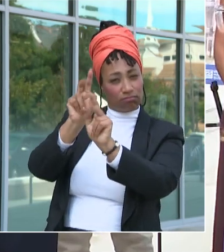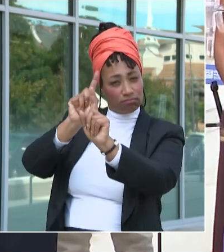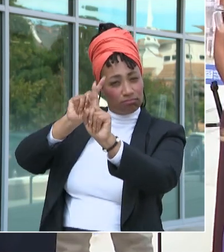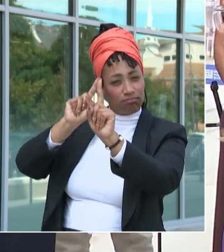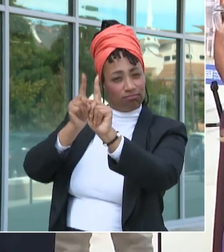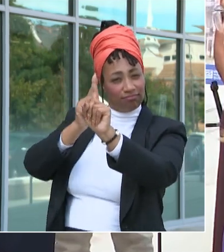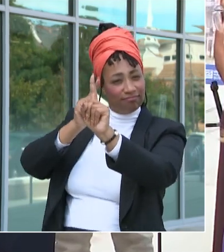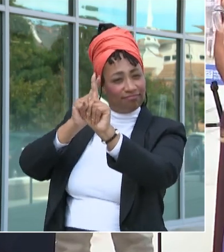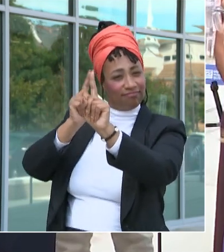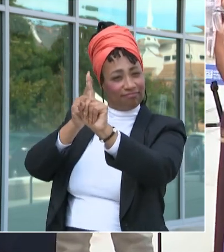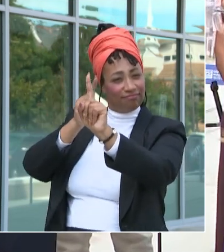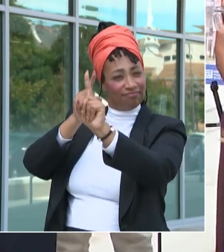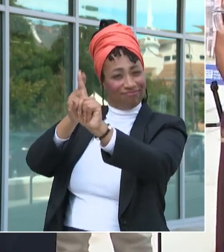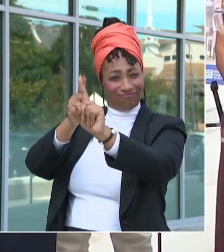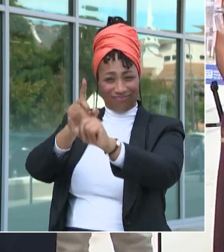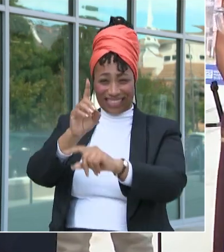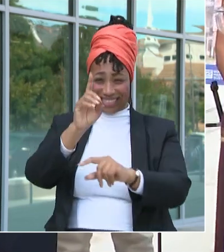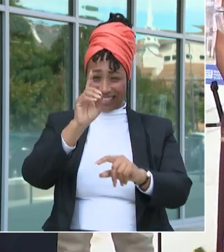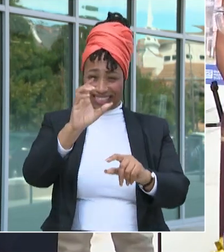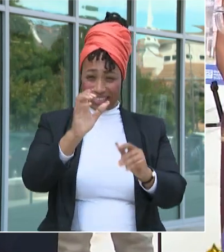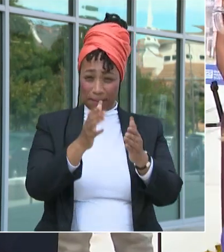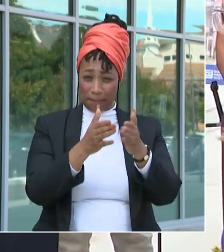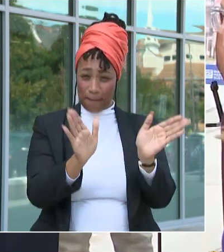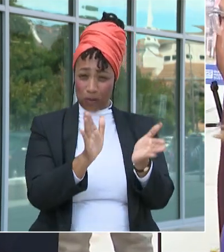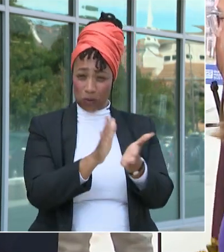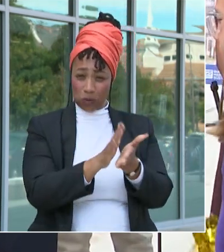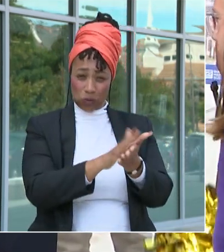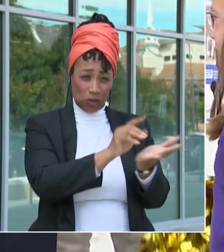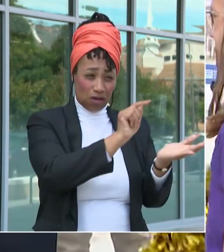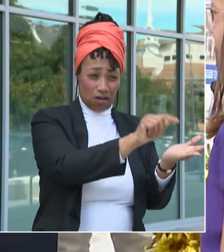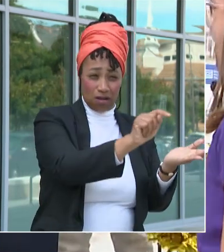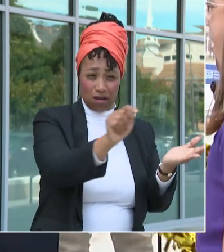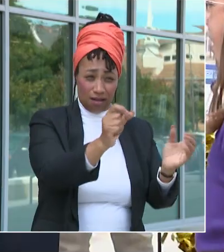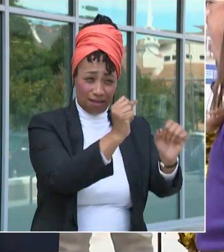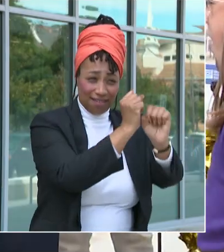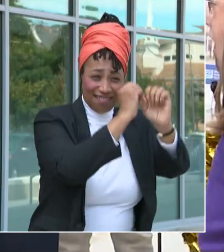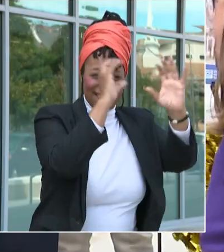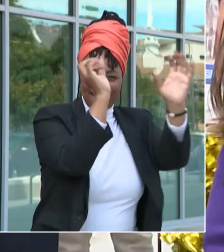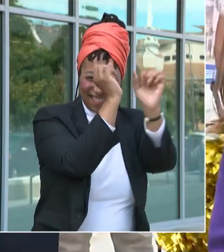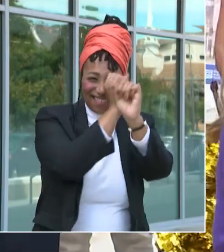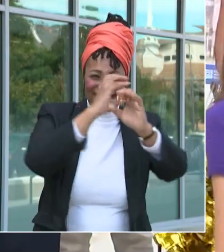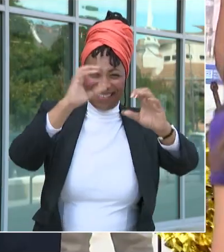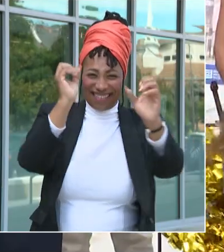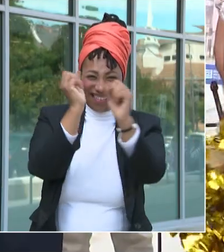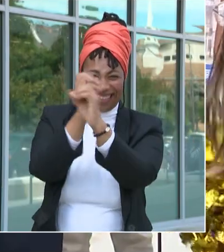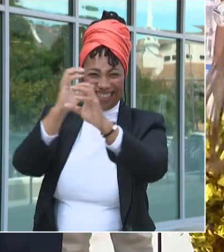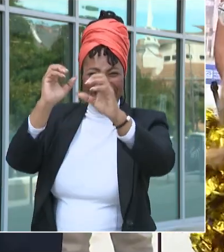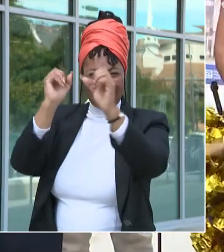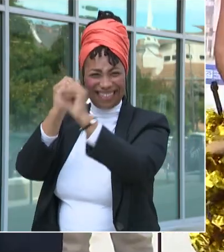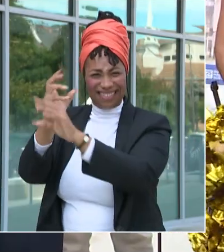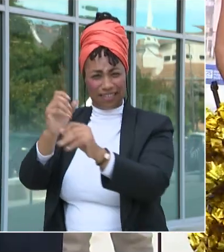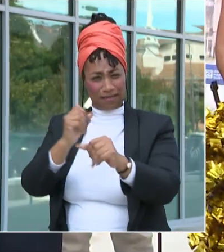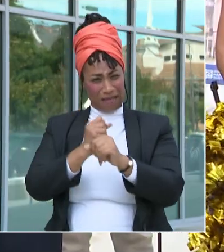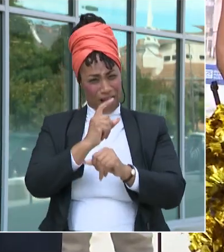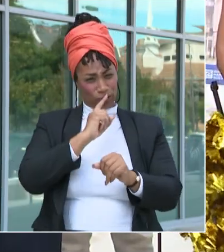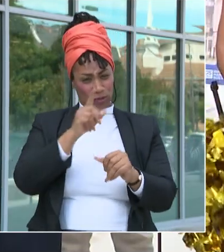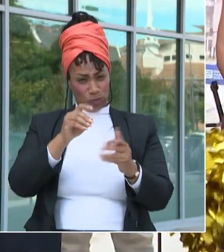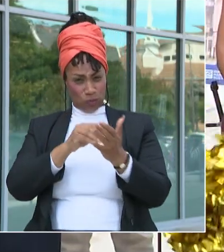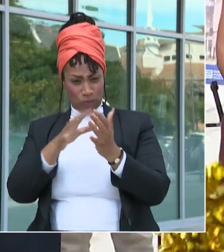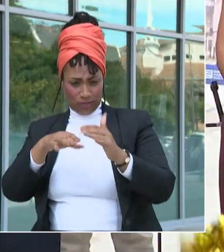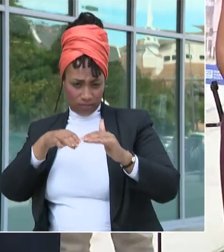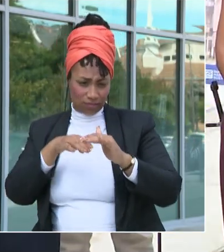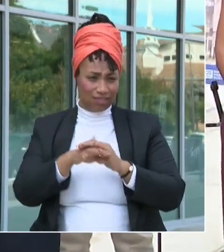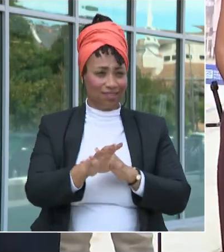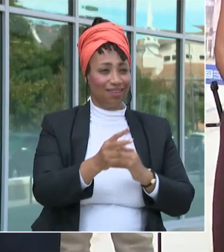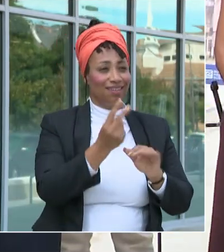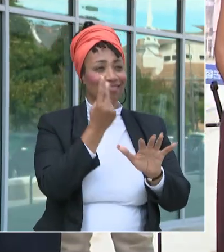in the brand new classrooms that we have here today, or making lifelong memories on the new turf field that we have here on campus, or